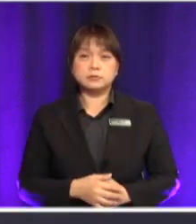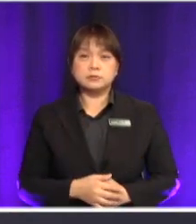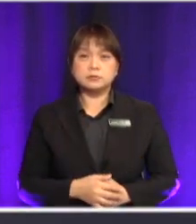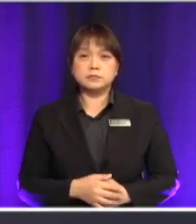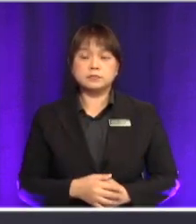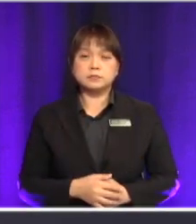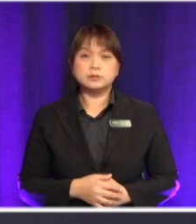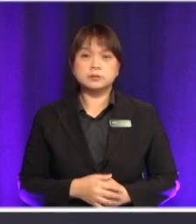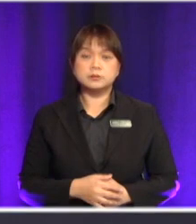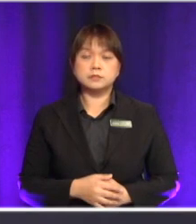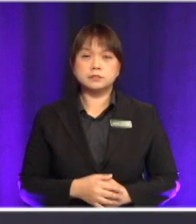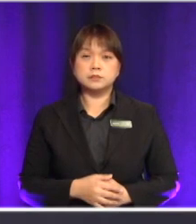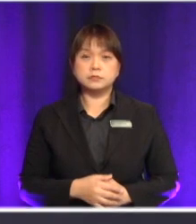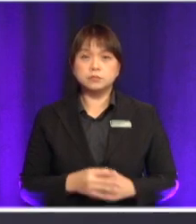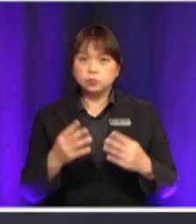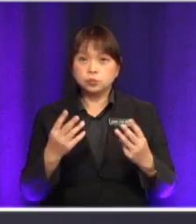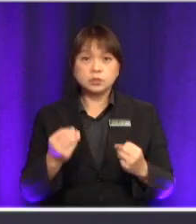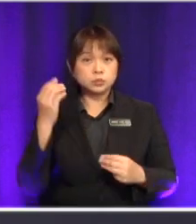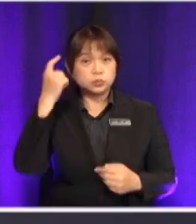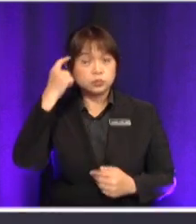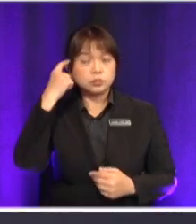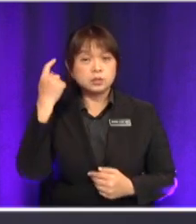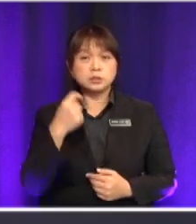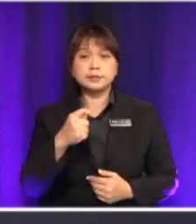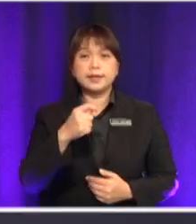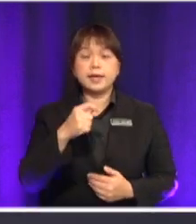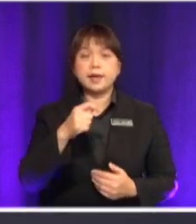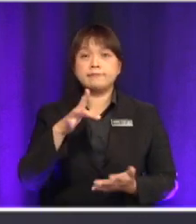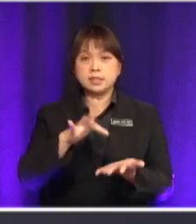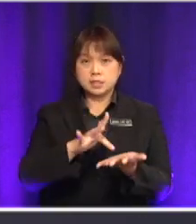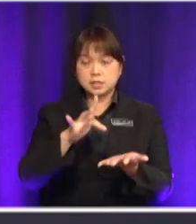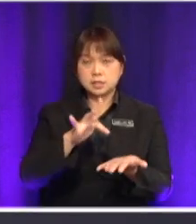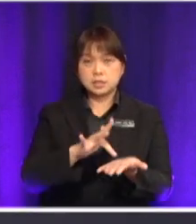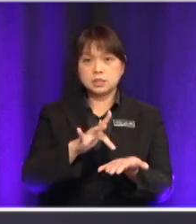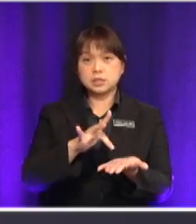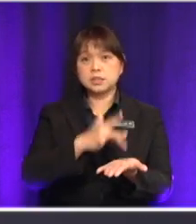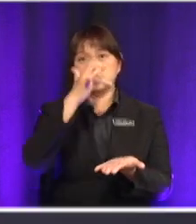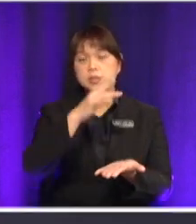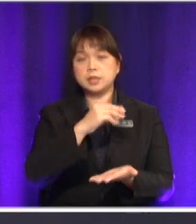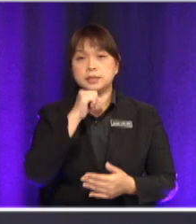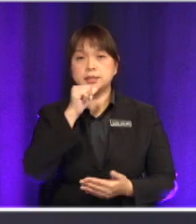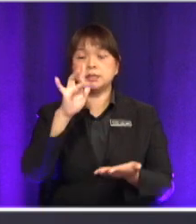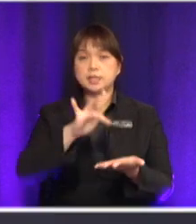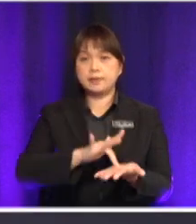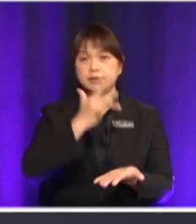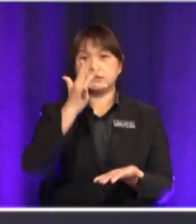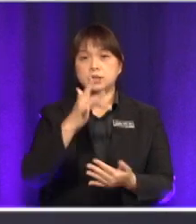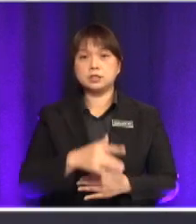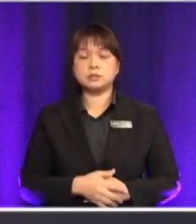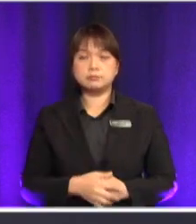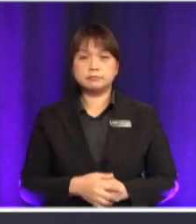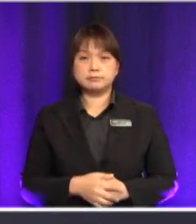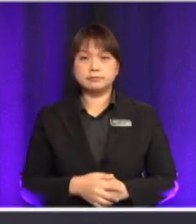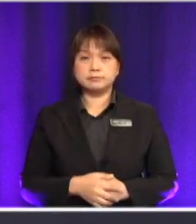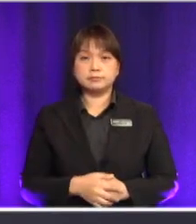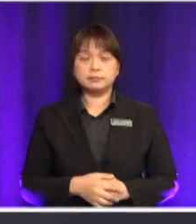more discussions on the disadvantages and advantages of it. But right now, whether we like it or not, we still have public surveillance